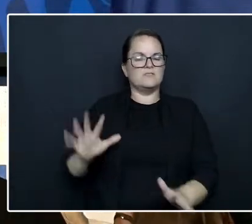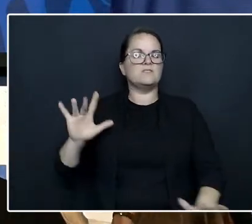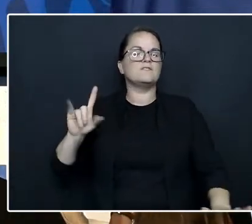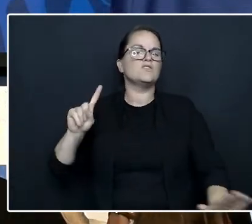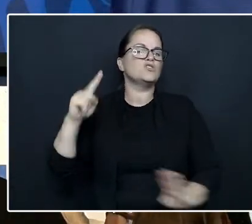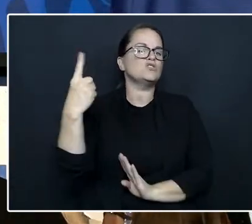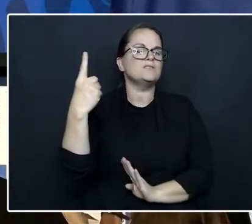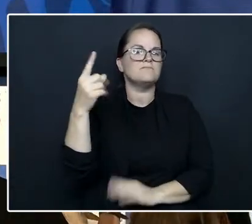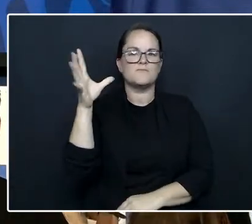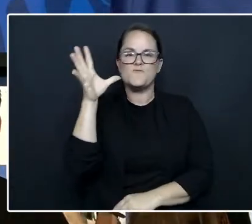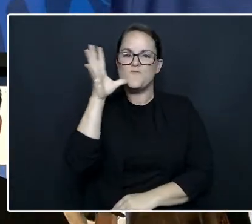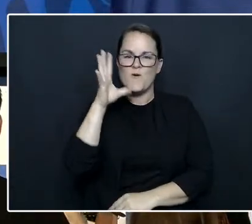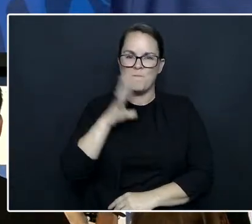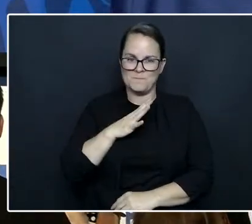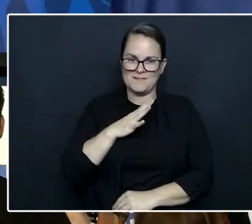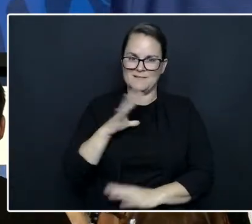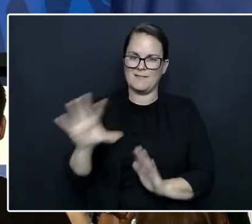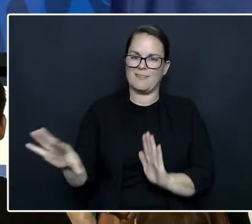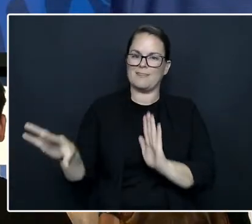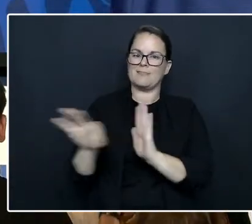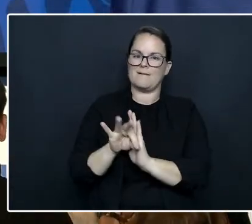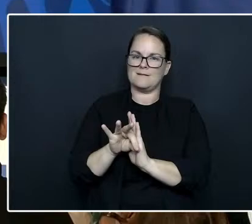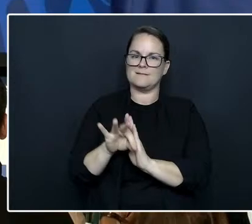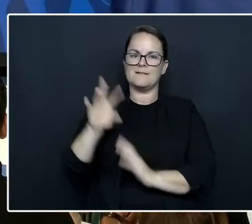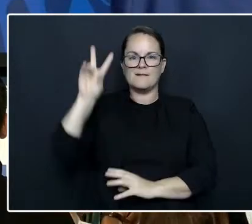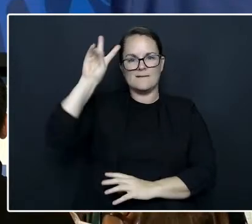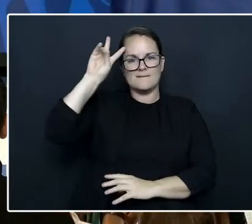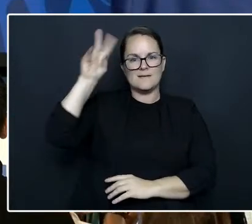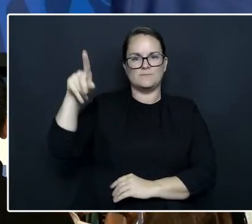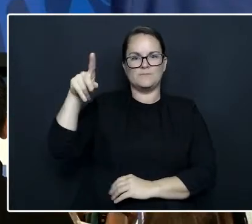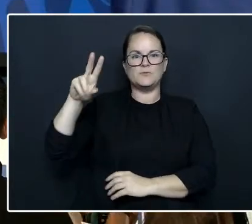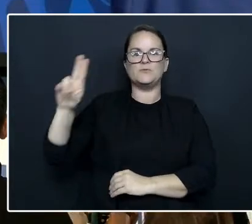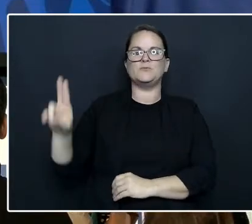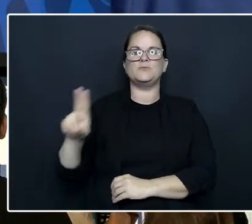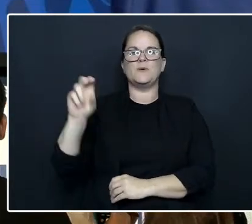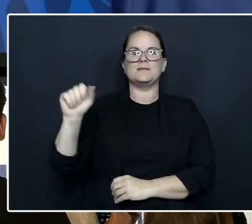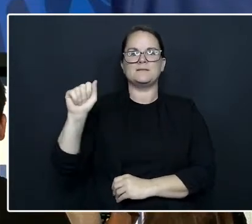elected Vice President of the United States,